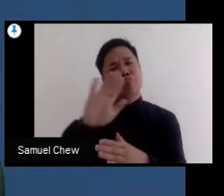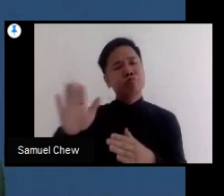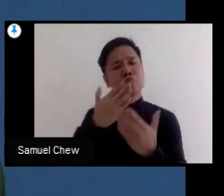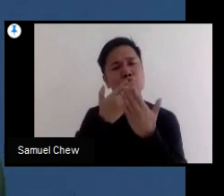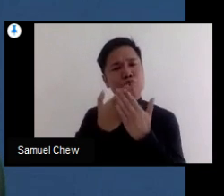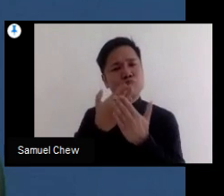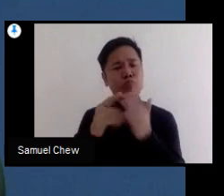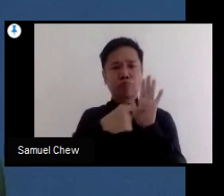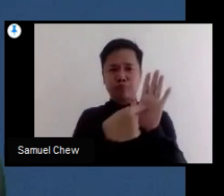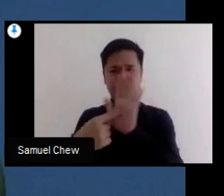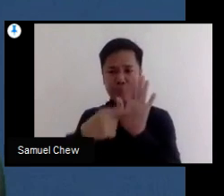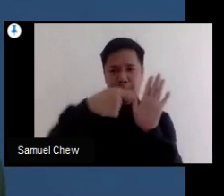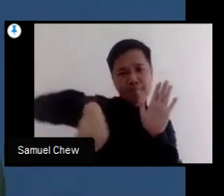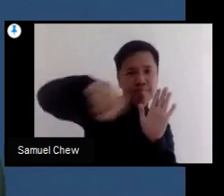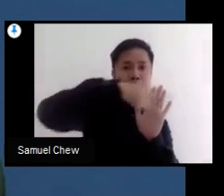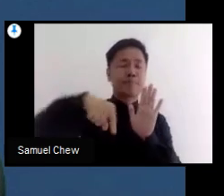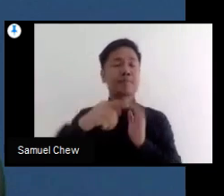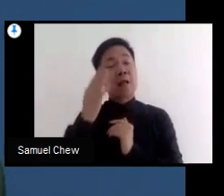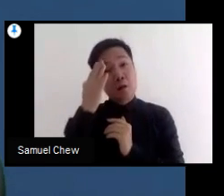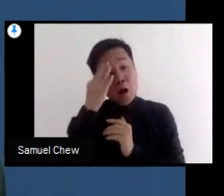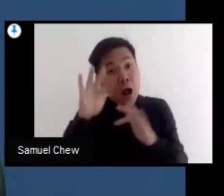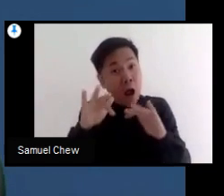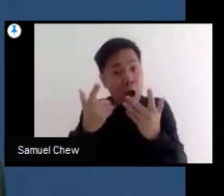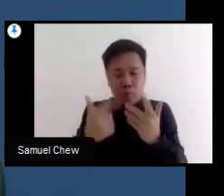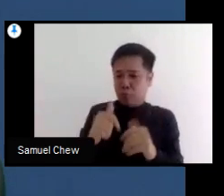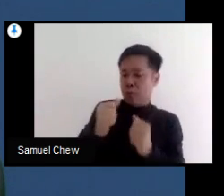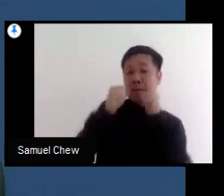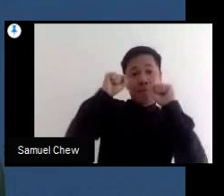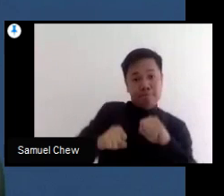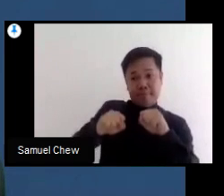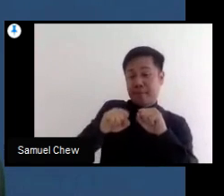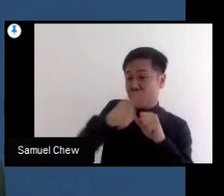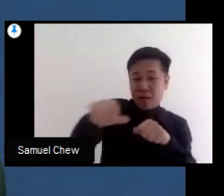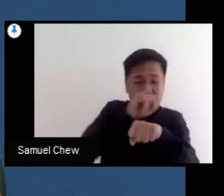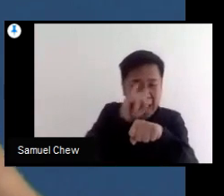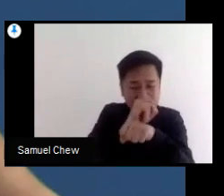highlighting the request for capacity support for small island countries.